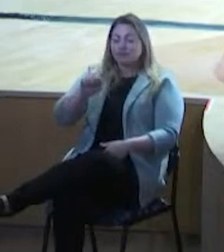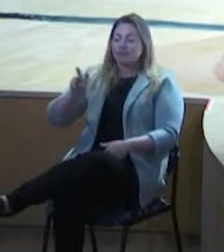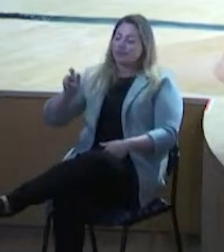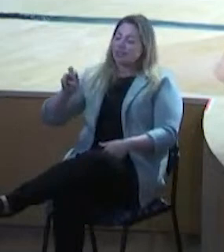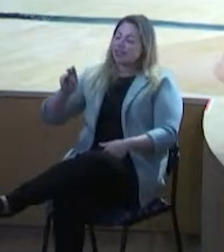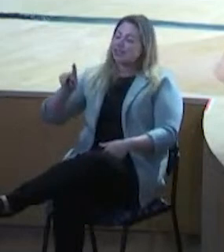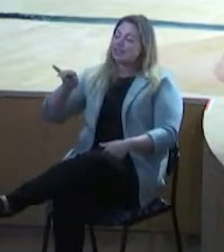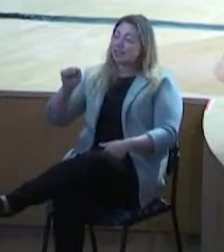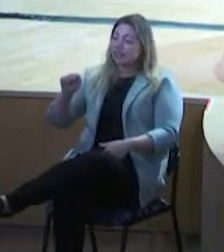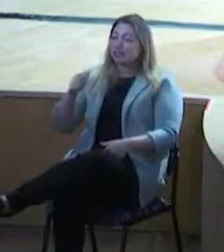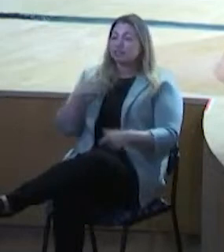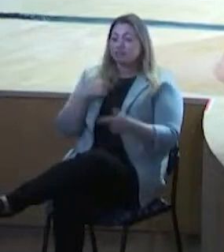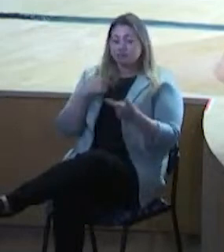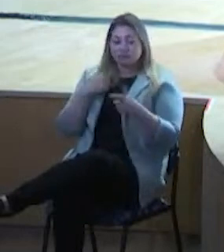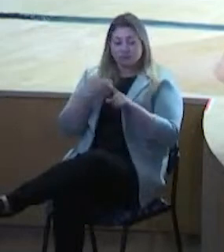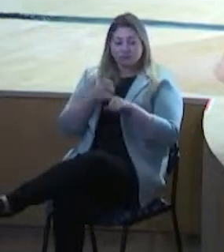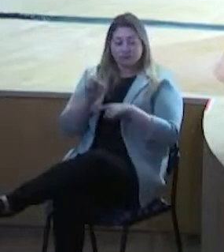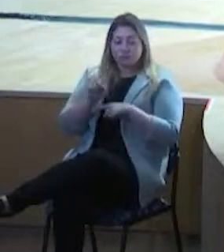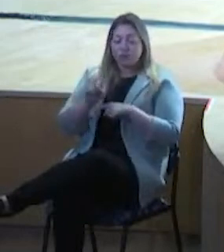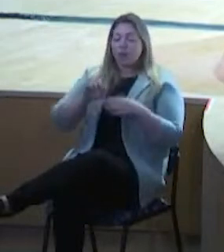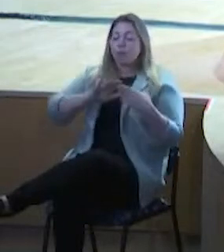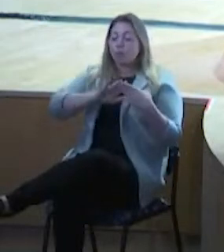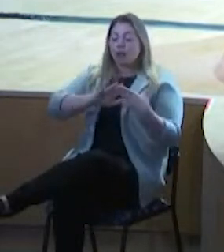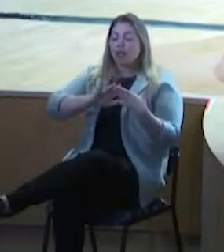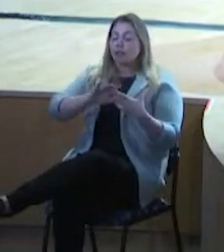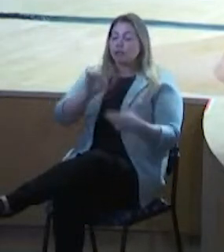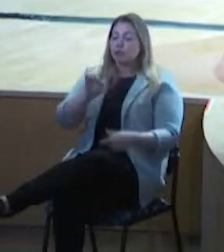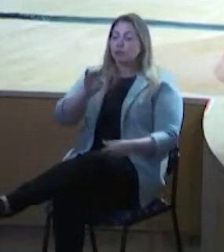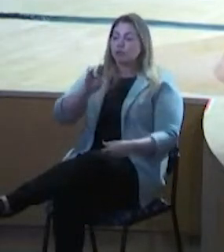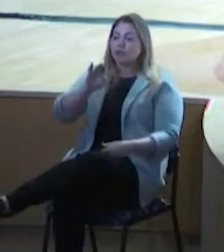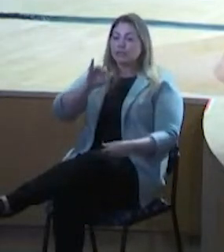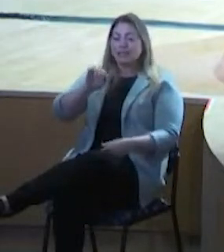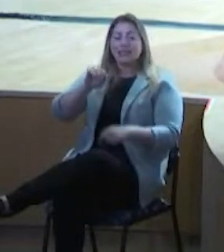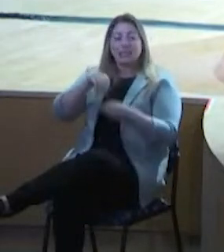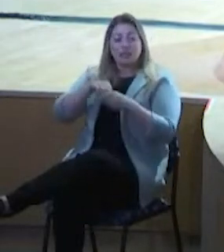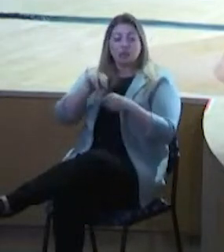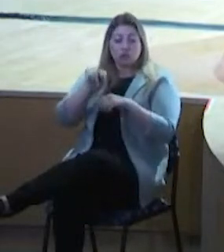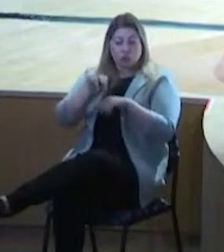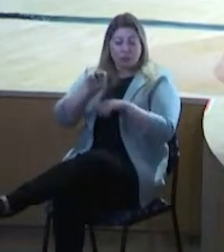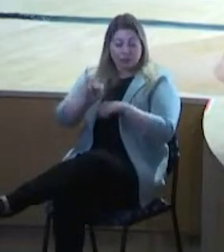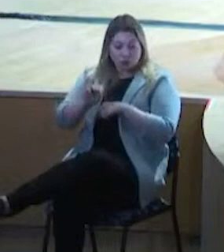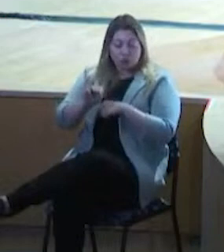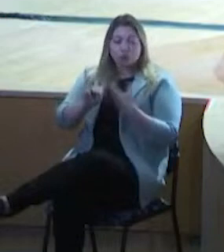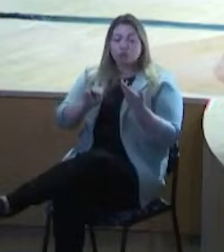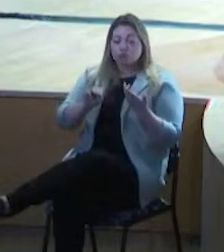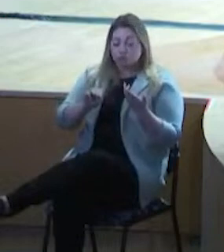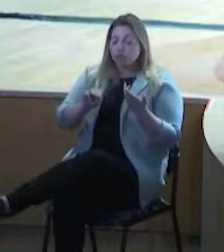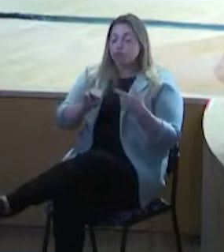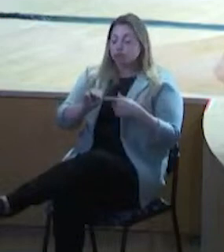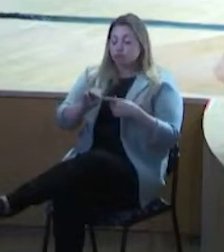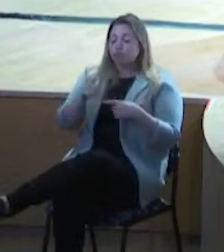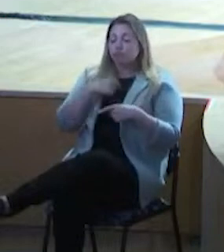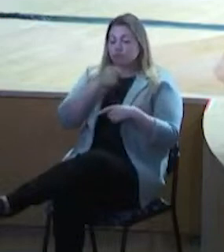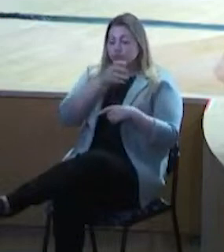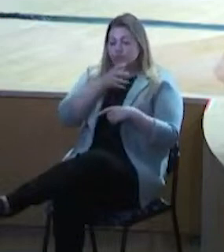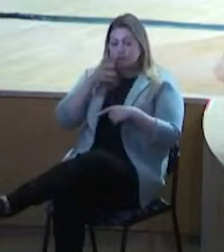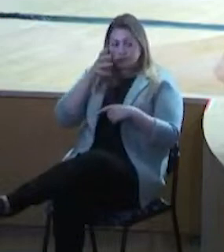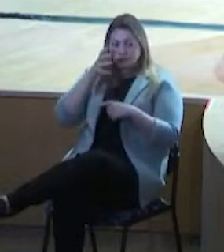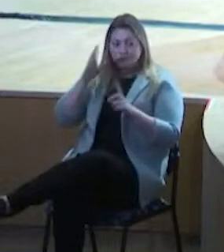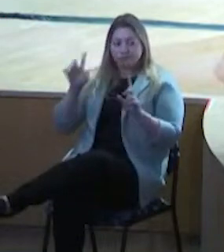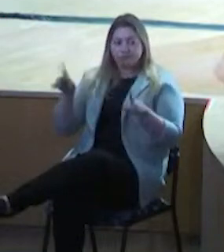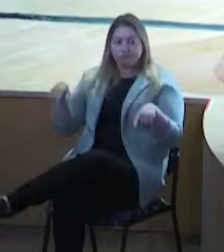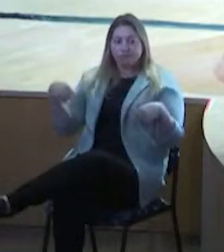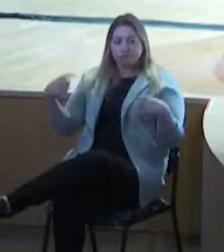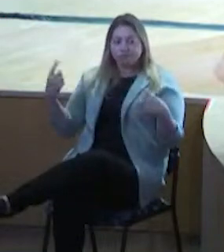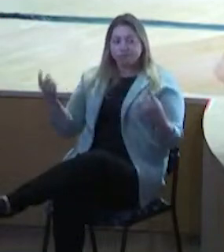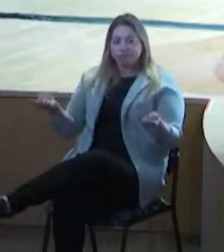I am from the Pueblo of Zuni in New Mexico. I have been farming for the